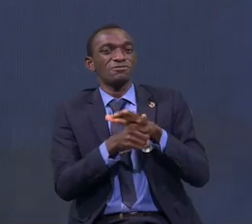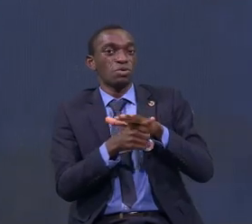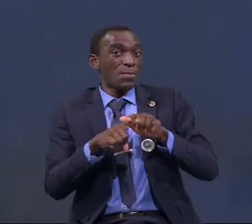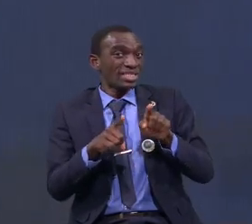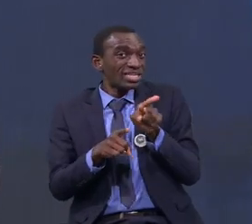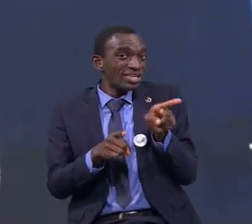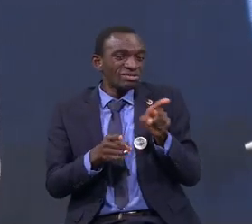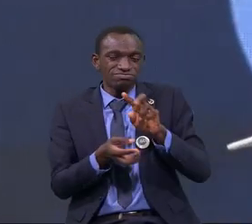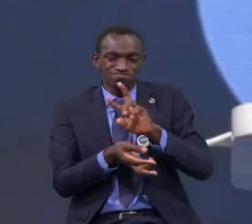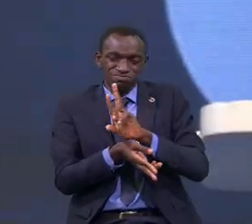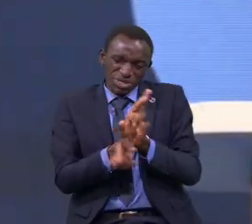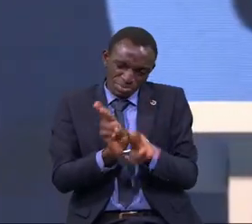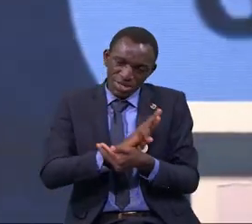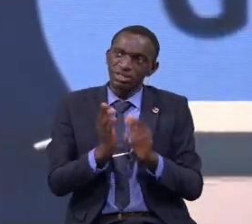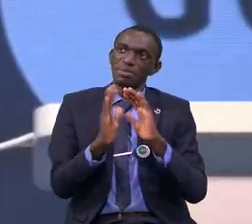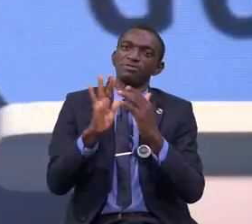Lord.